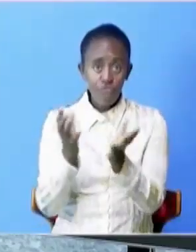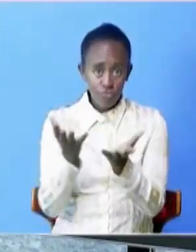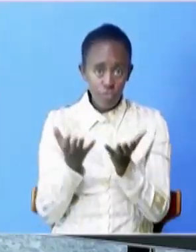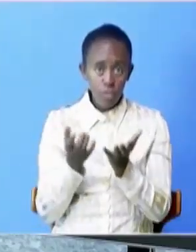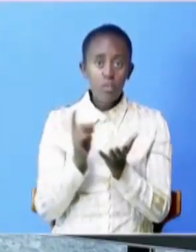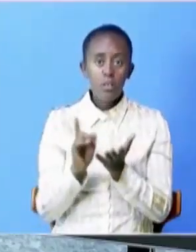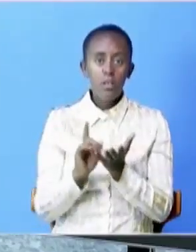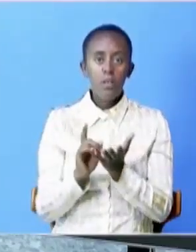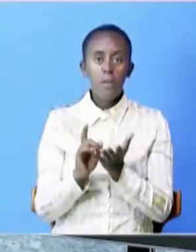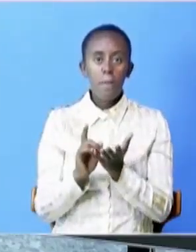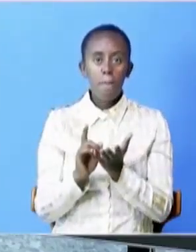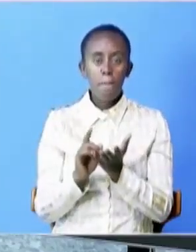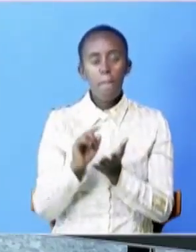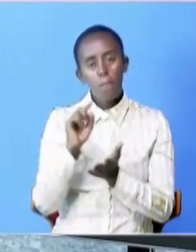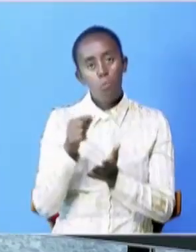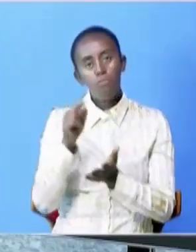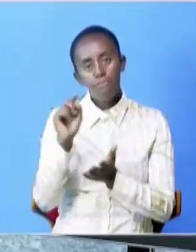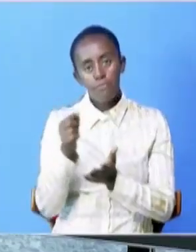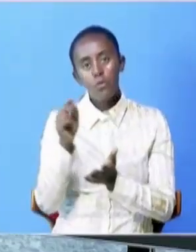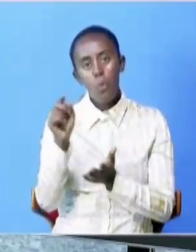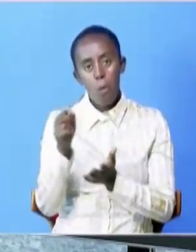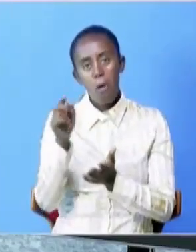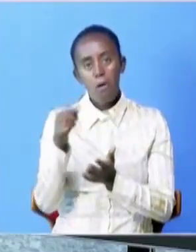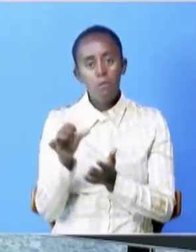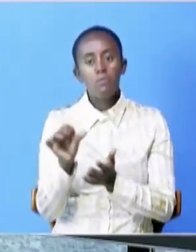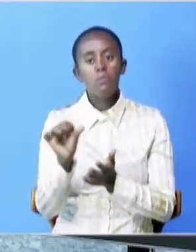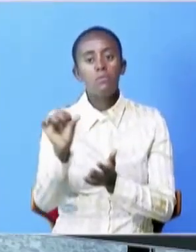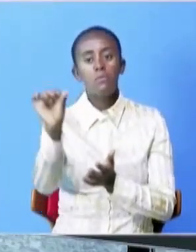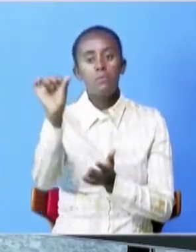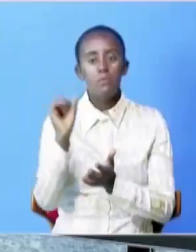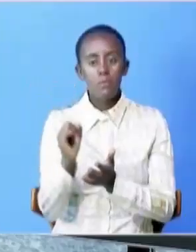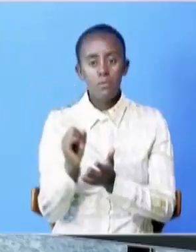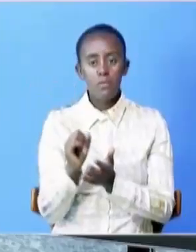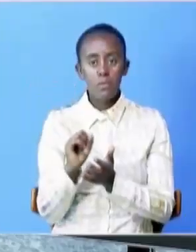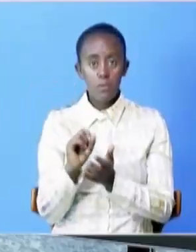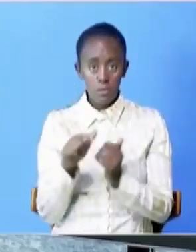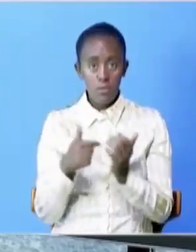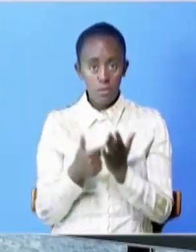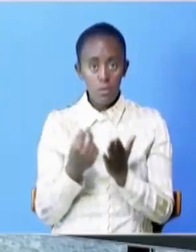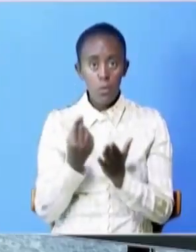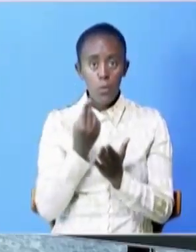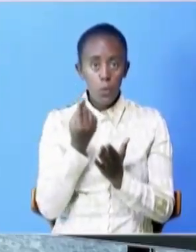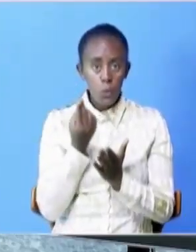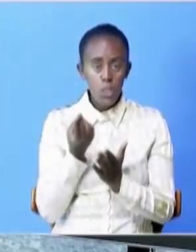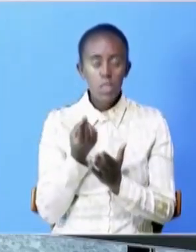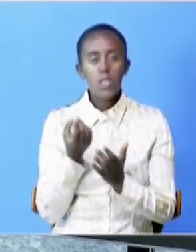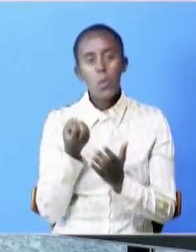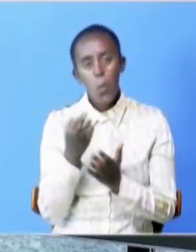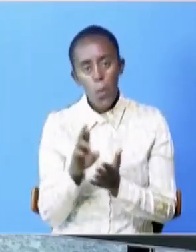we will be still continuing with commas. So we use